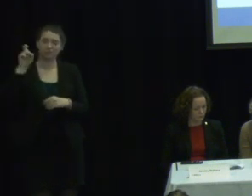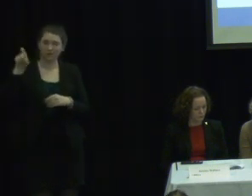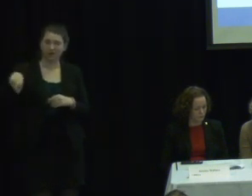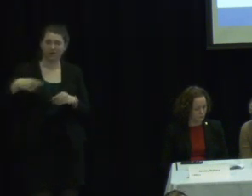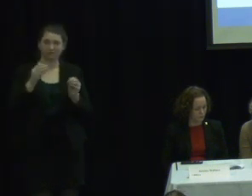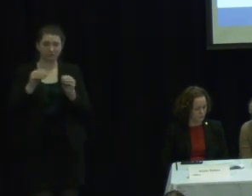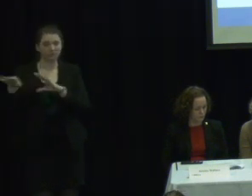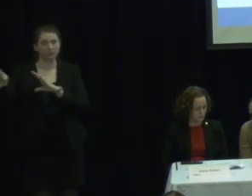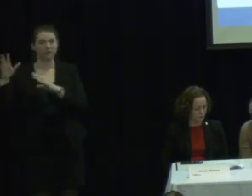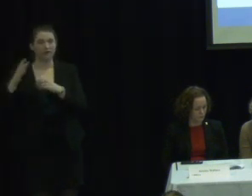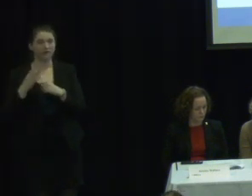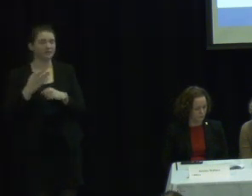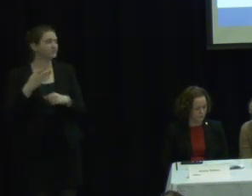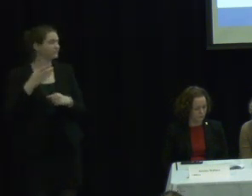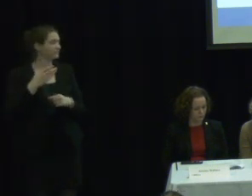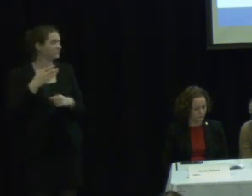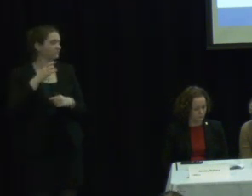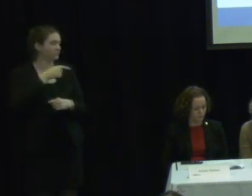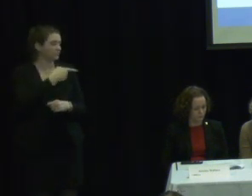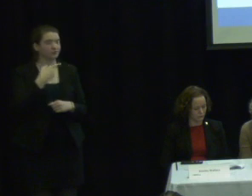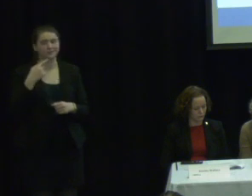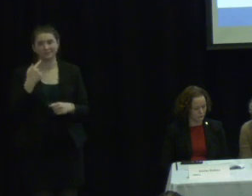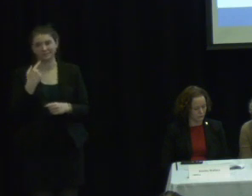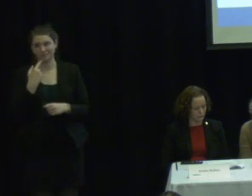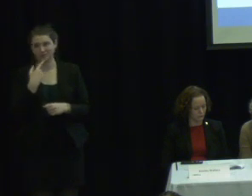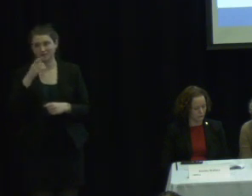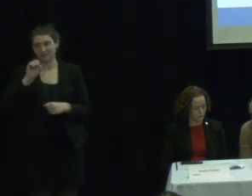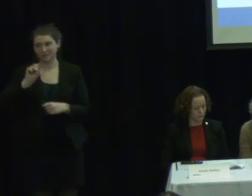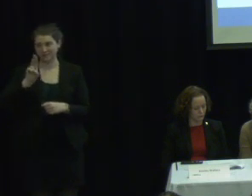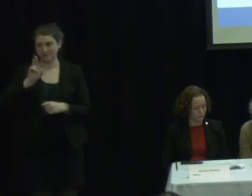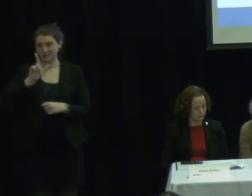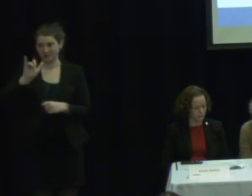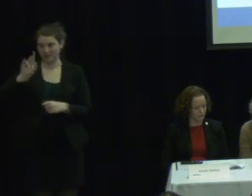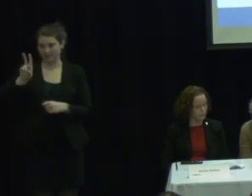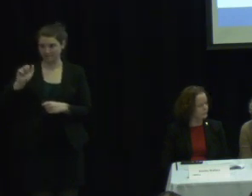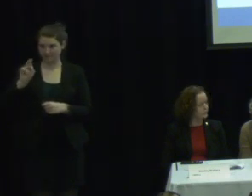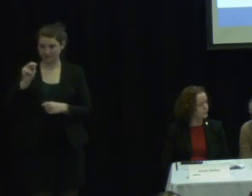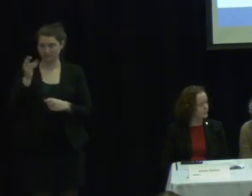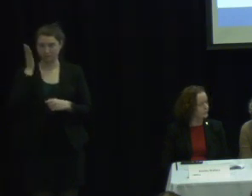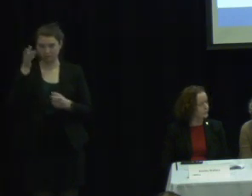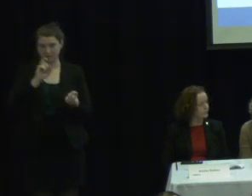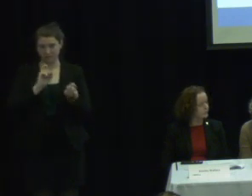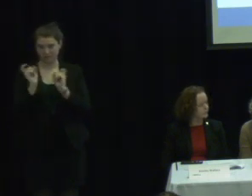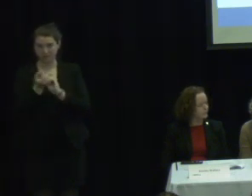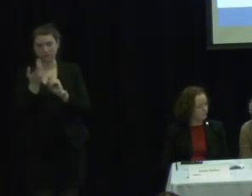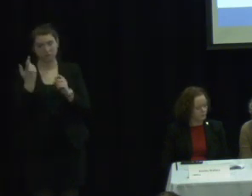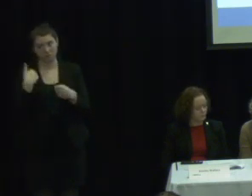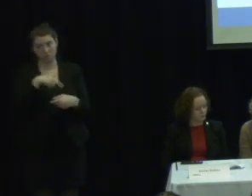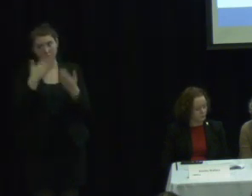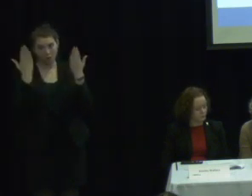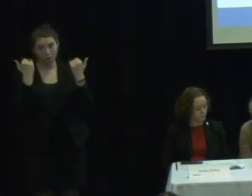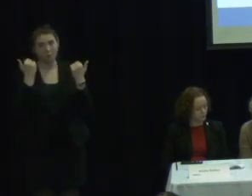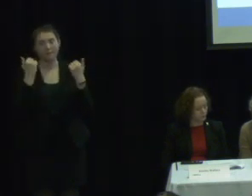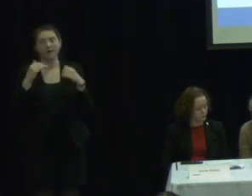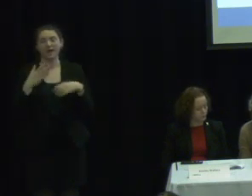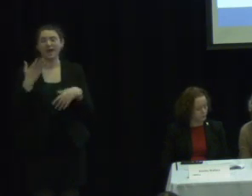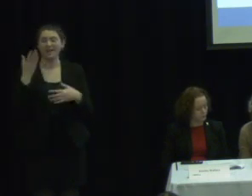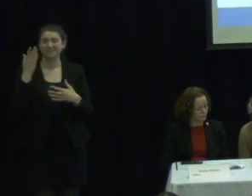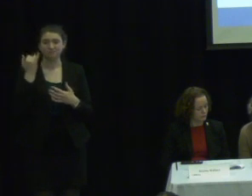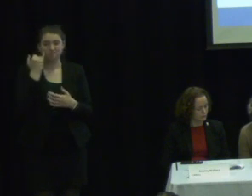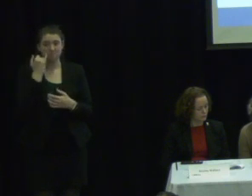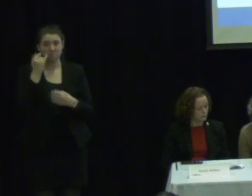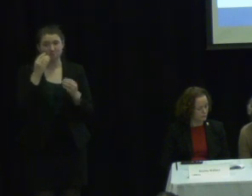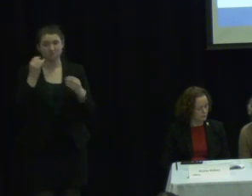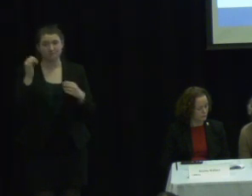it, that Sullivan will be going under a transformation, we certainly hope, and that will certainly impact that area. We